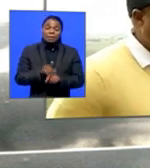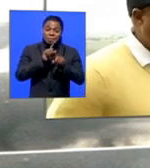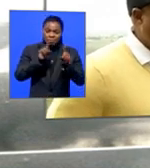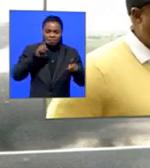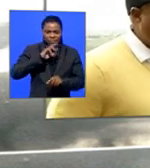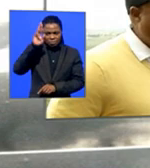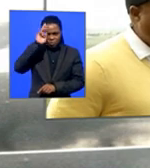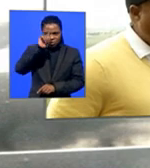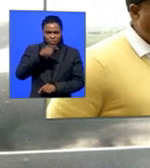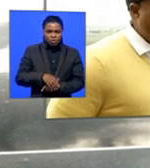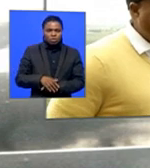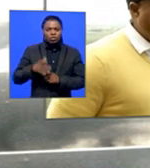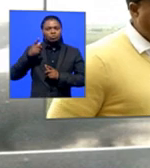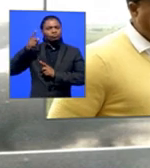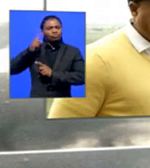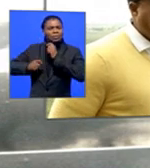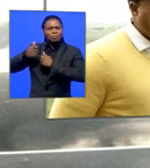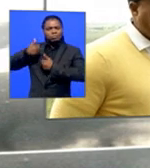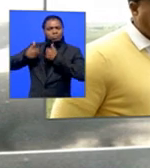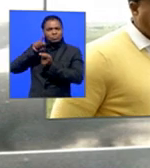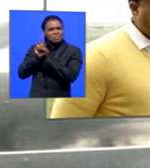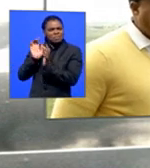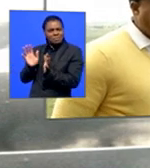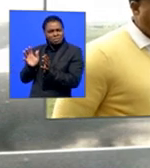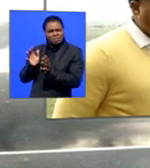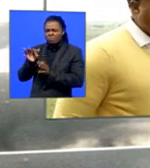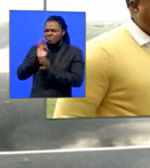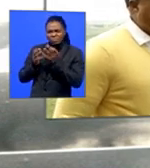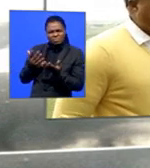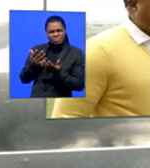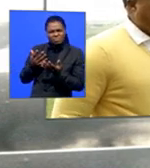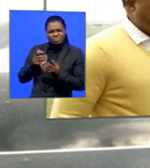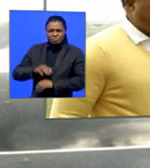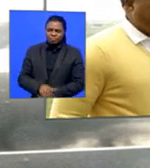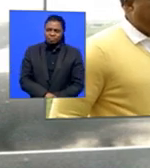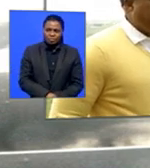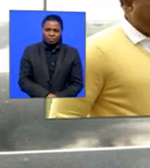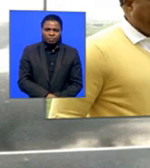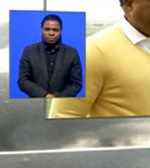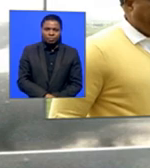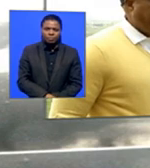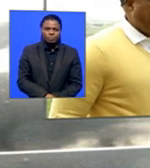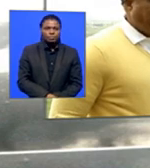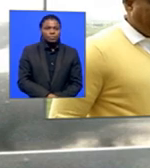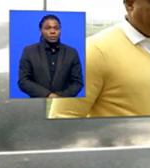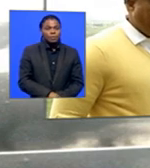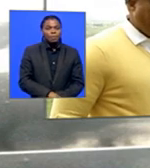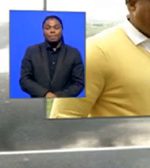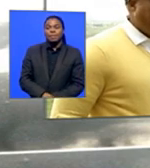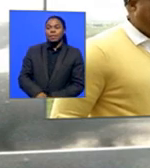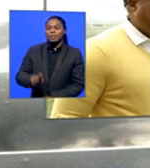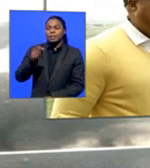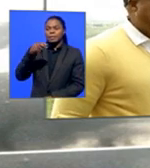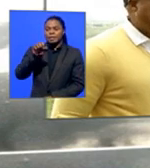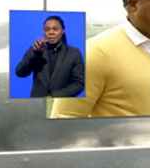that in fact you met with the traditional leaders as well. Tell us about that a bit, please. You see, abathembu